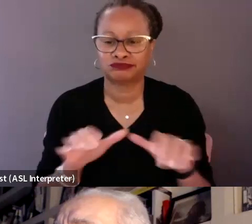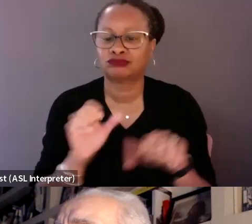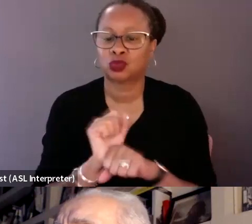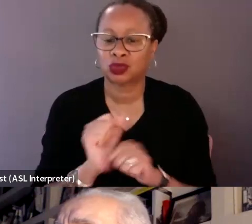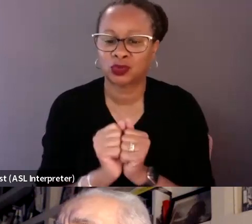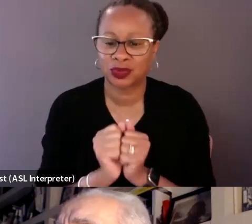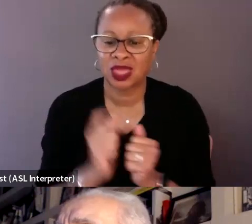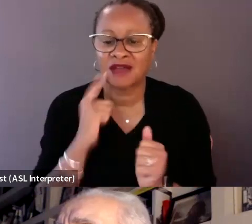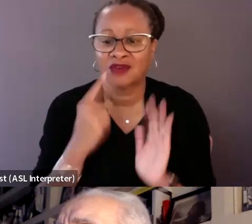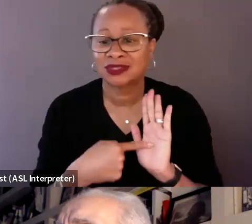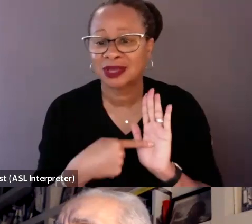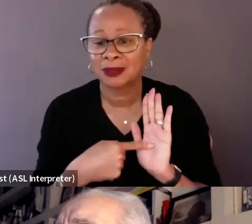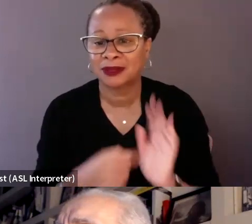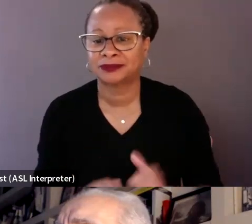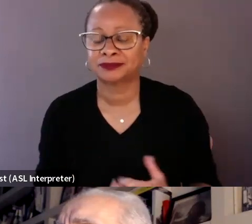for example,